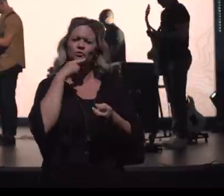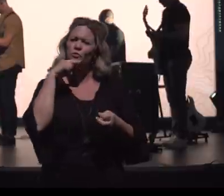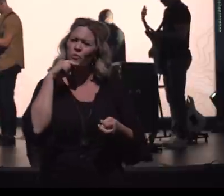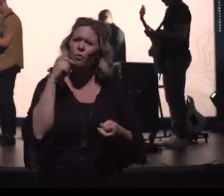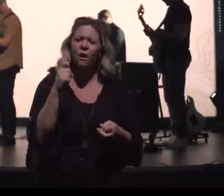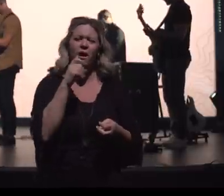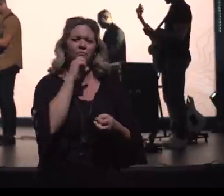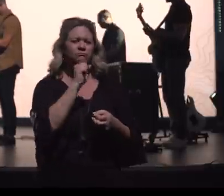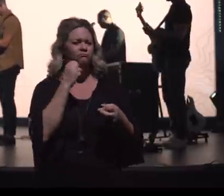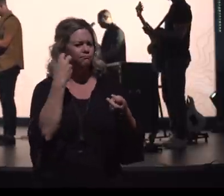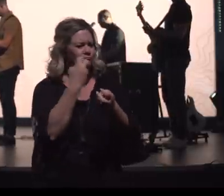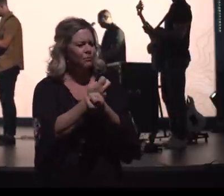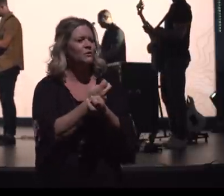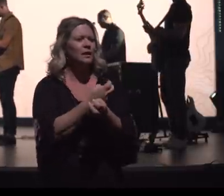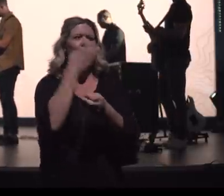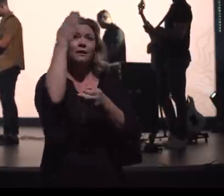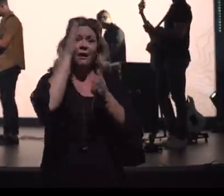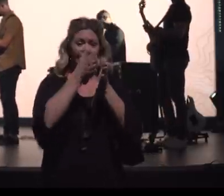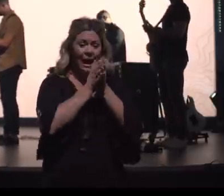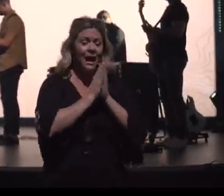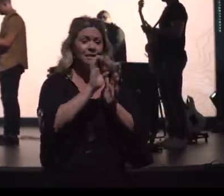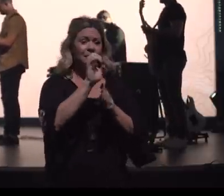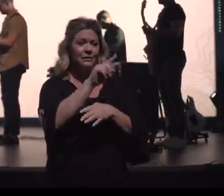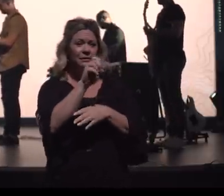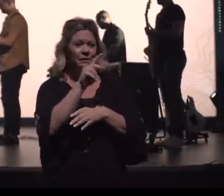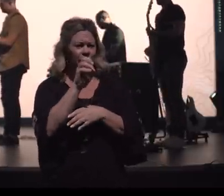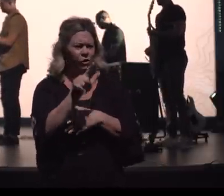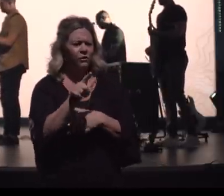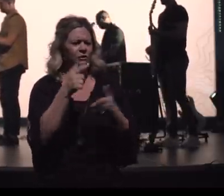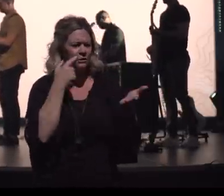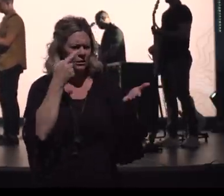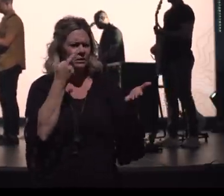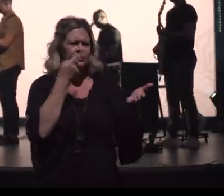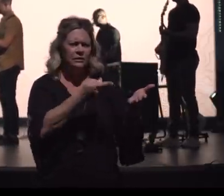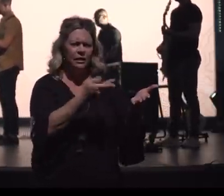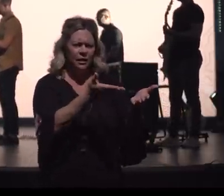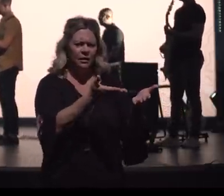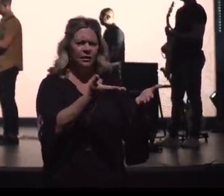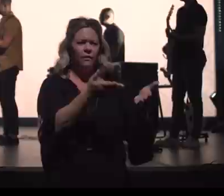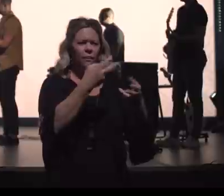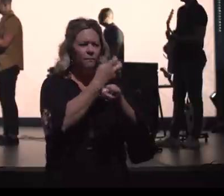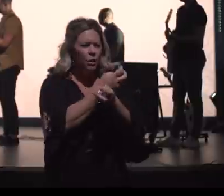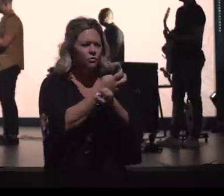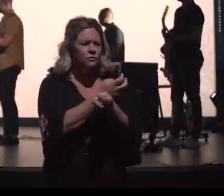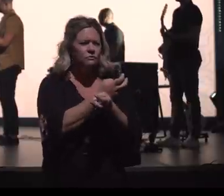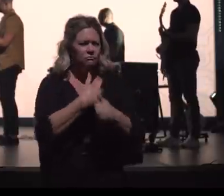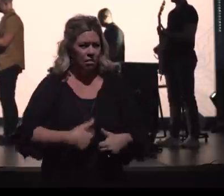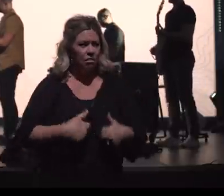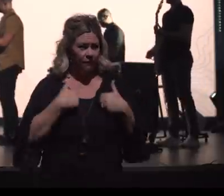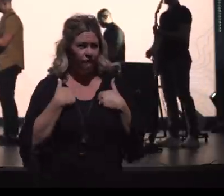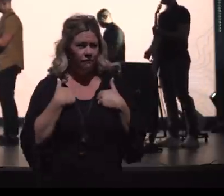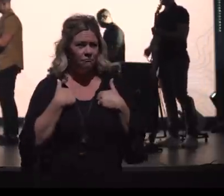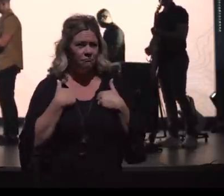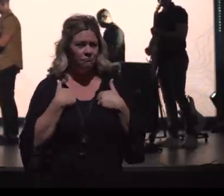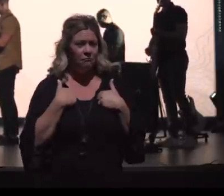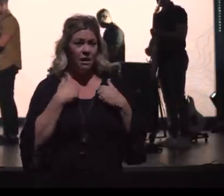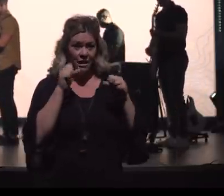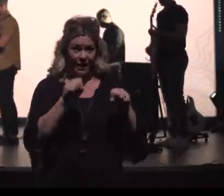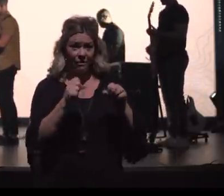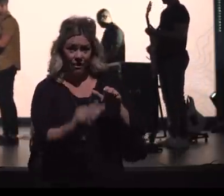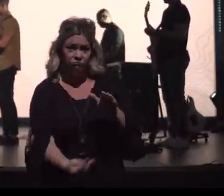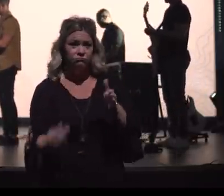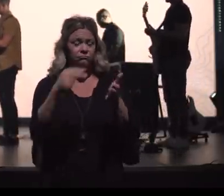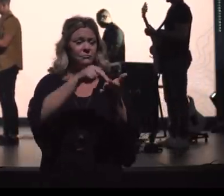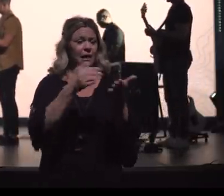Dry bones. And God asks Ezekiel a question. He says, Ezekiel, can these bones live? Can they come